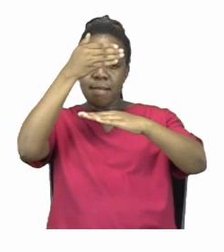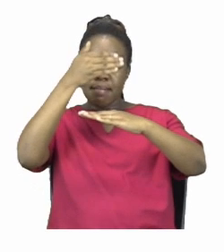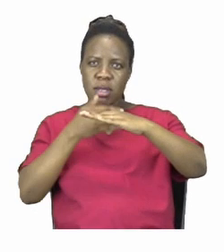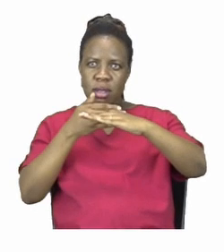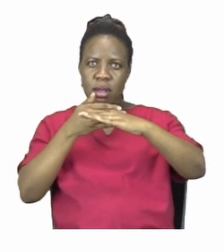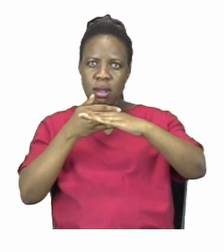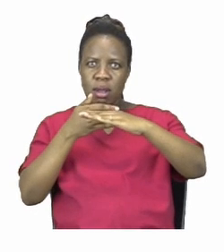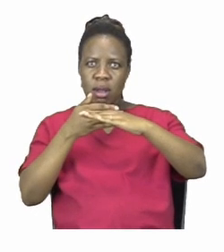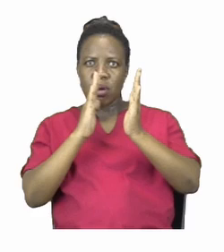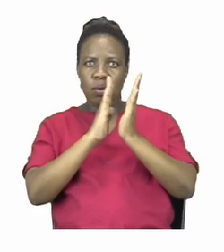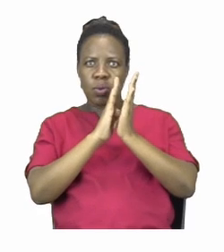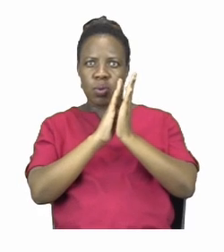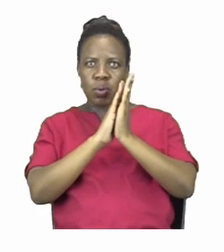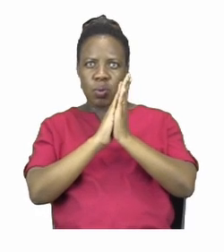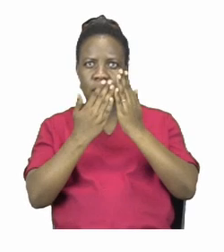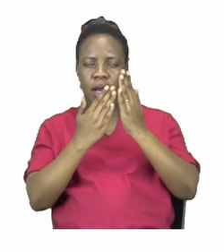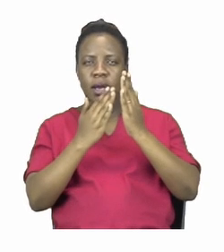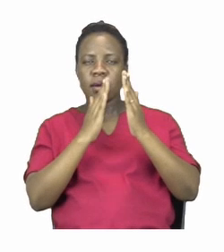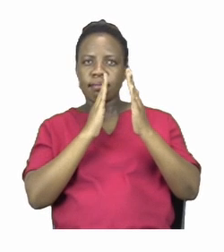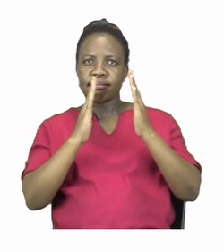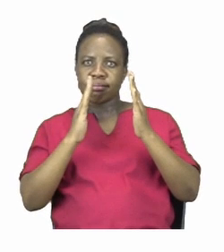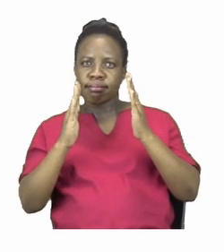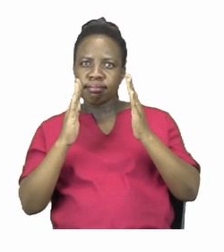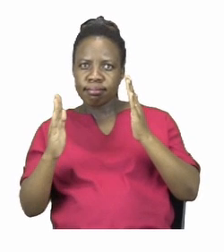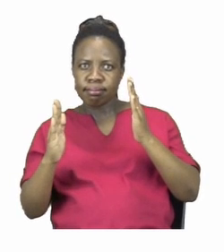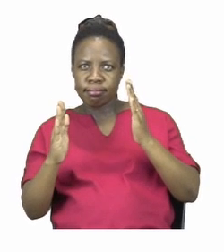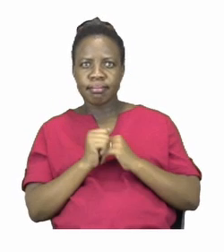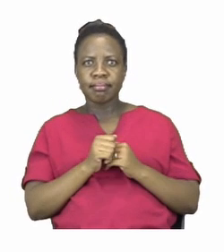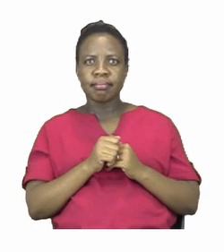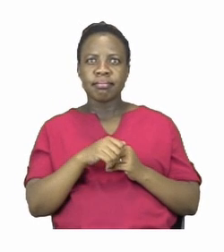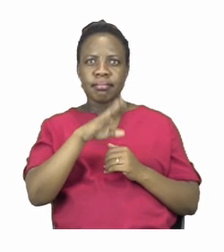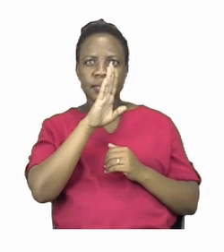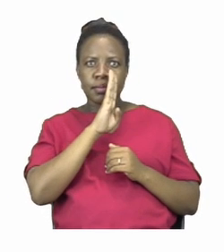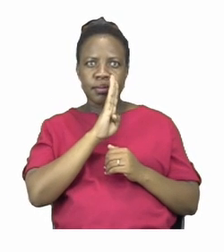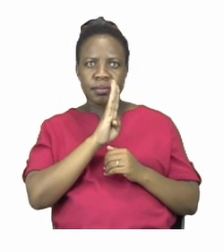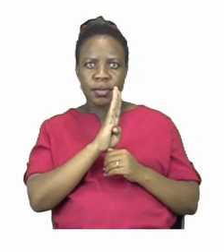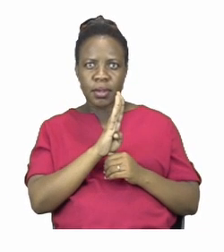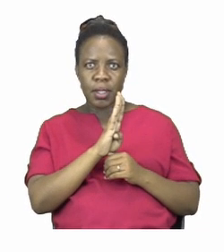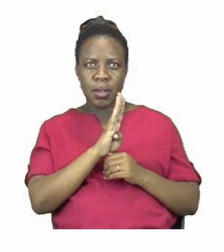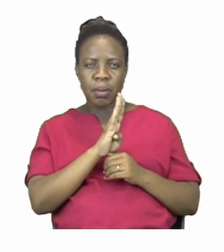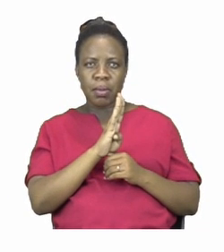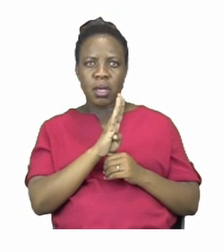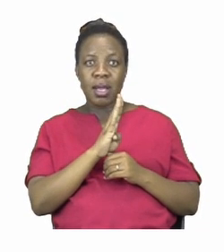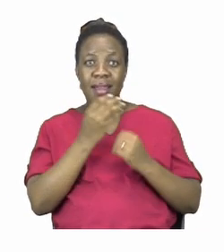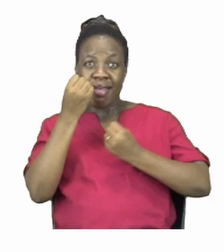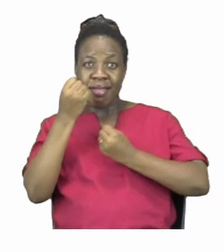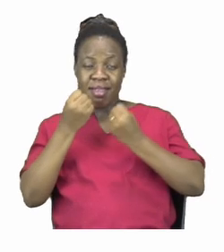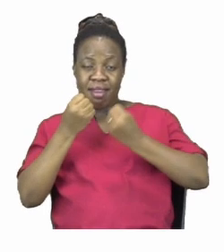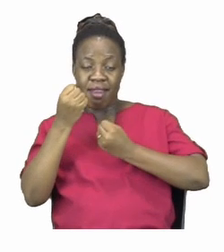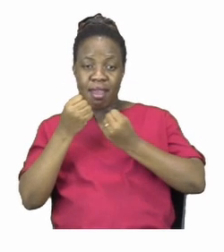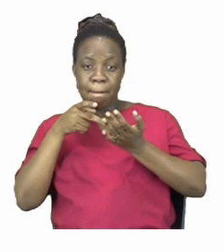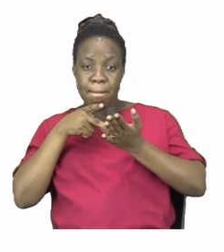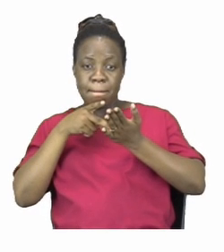name. B, the car is parked near which building?